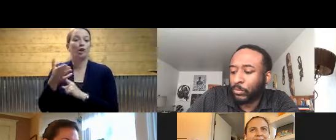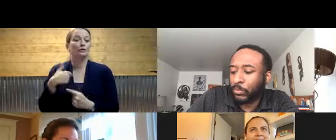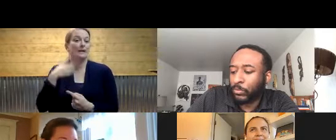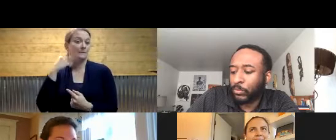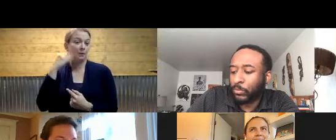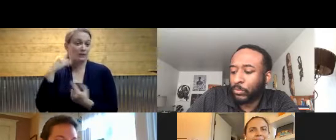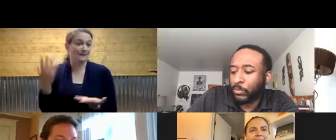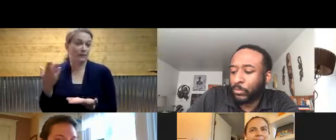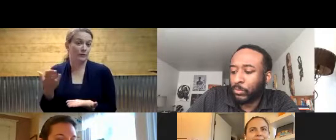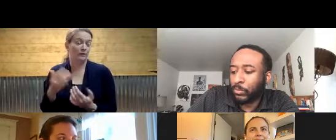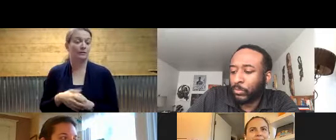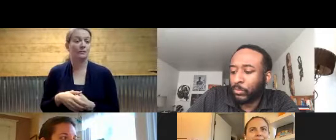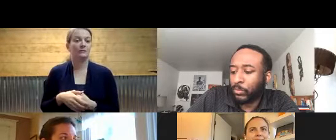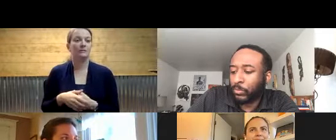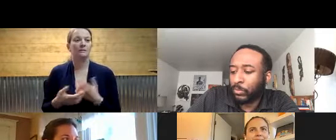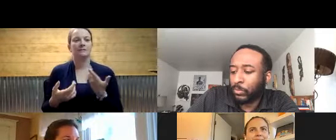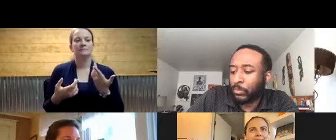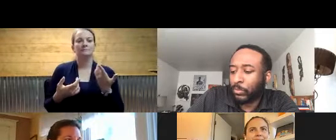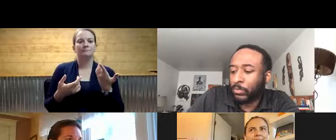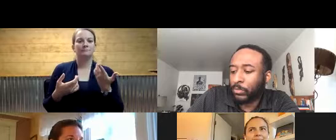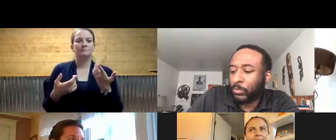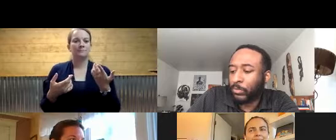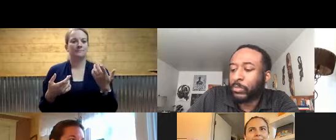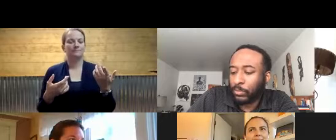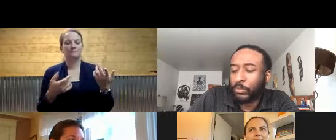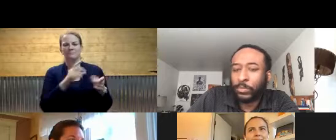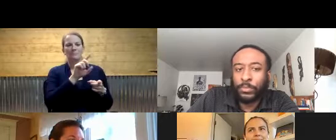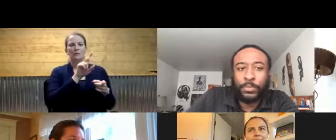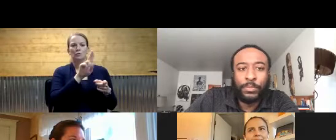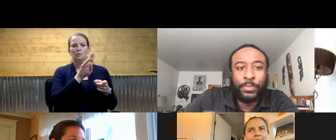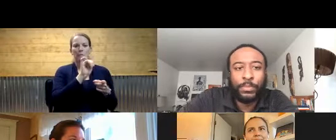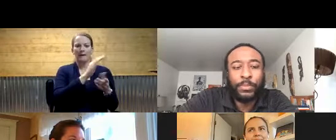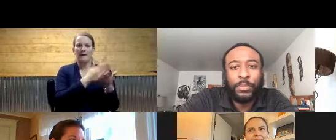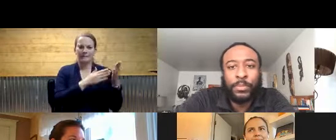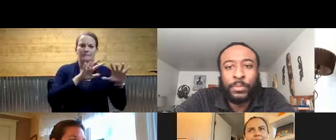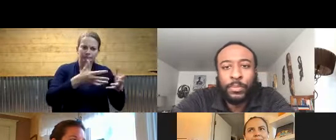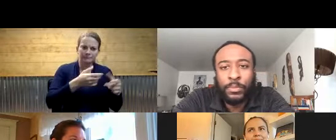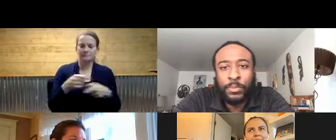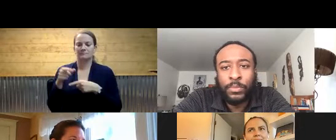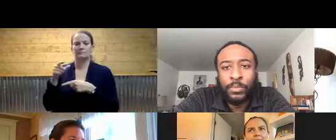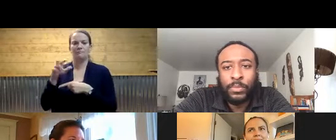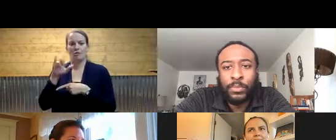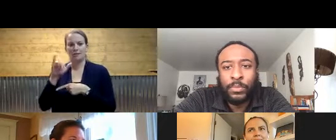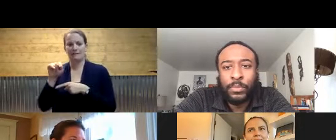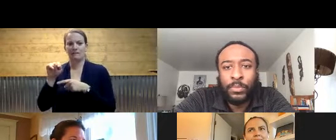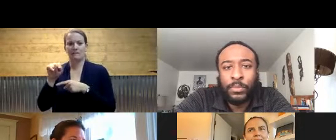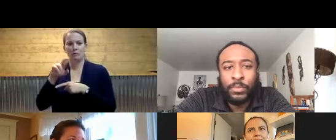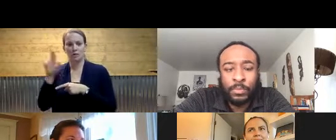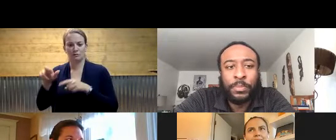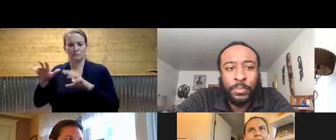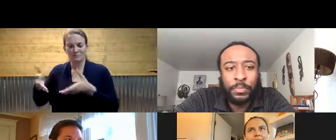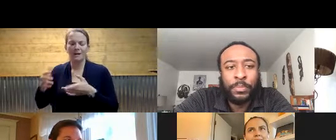come over, like that are like honed over here compared to Dubai. And obviously it depends on geographic location,